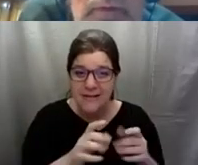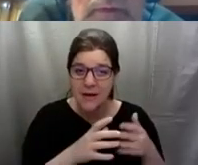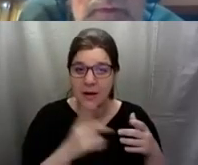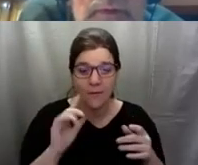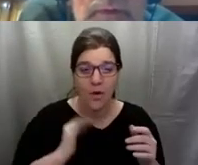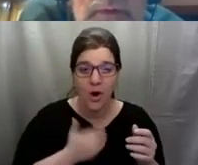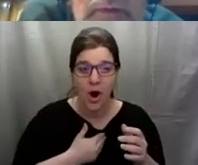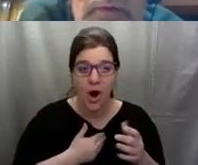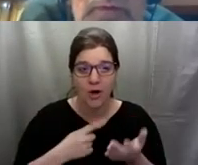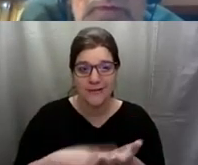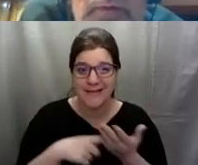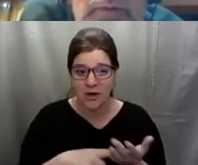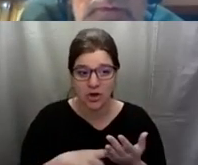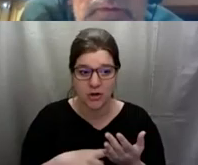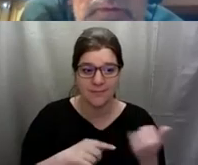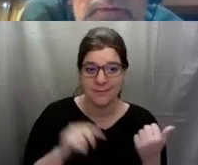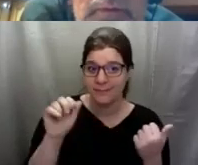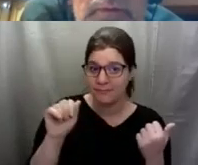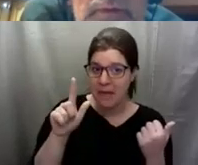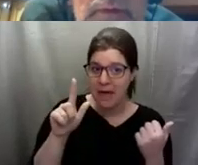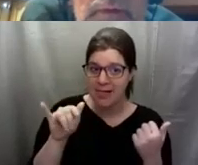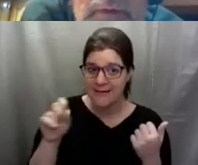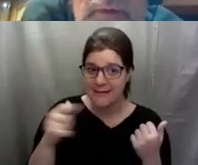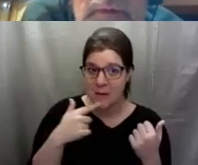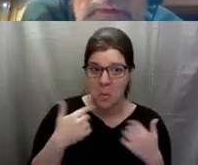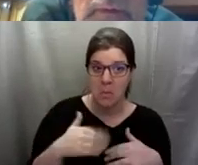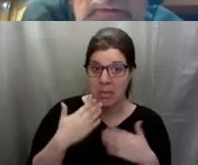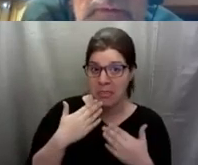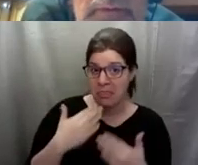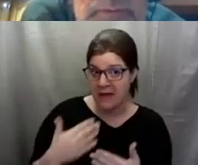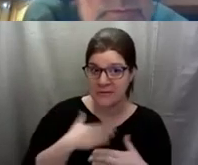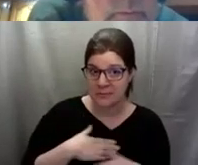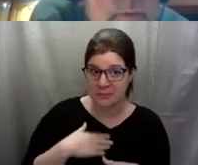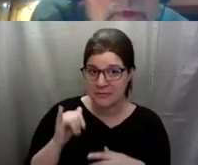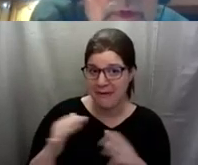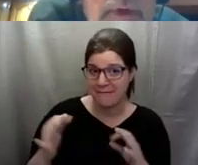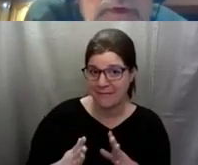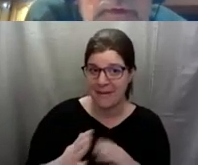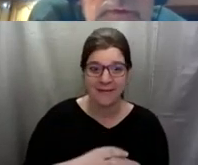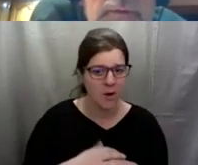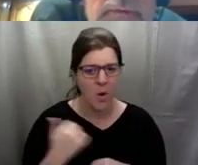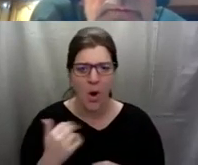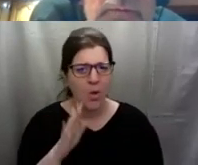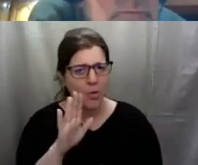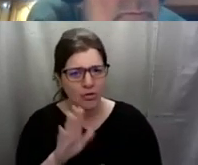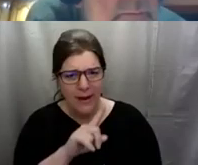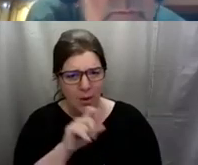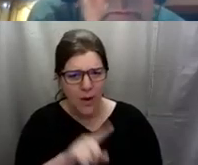So well, thanks. I appreciate it. Shout out for the questions. Yeah. And just real